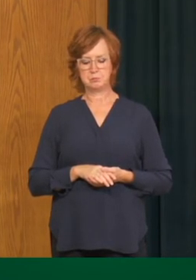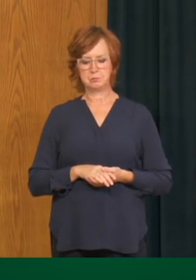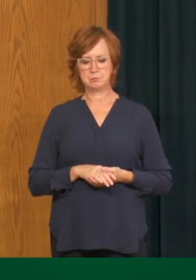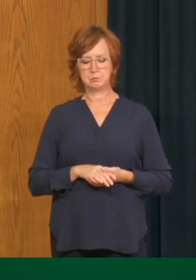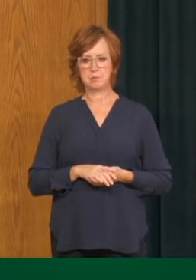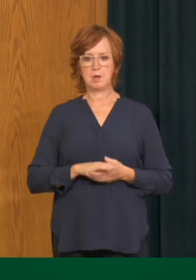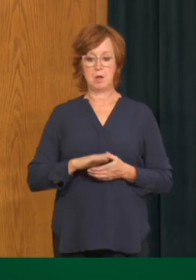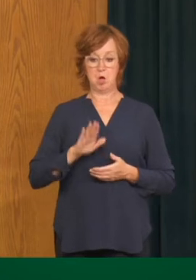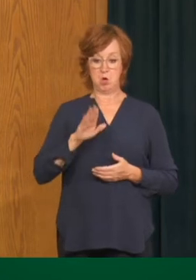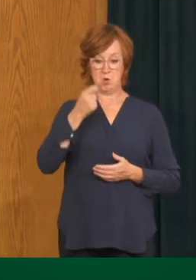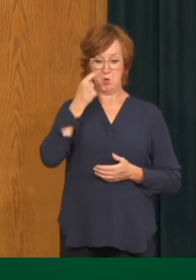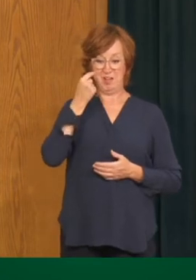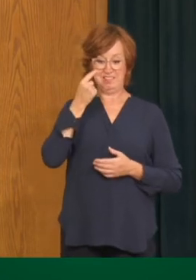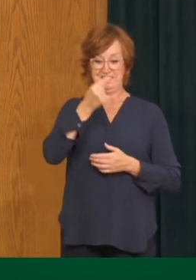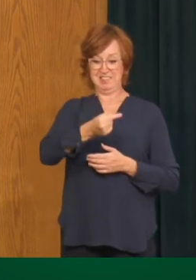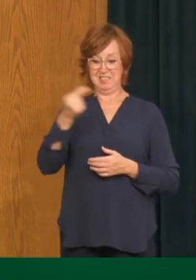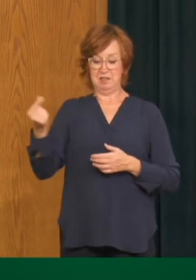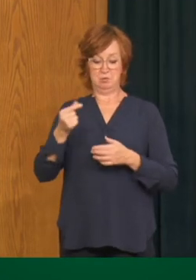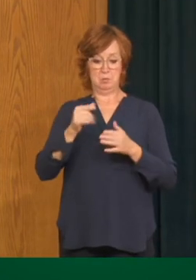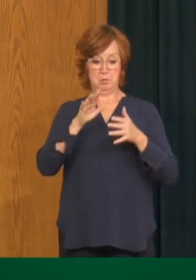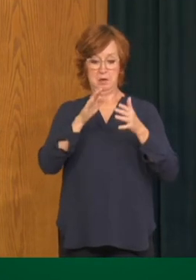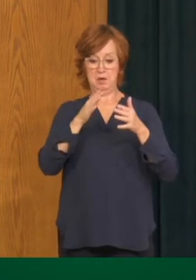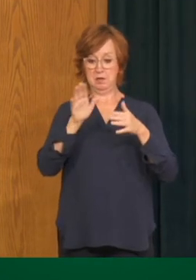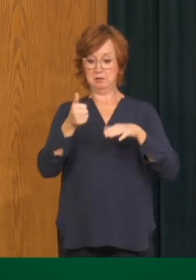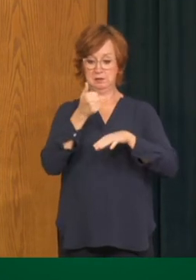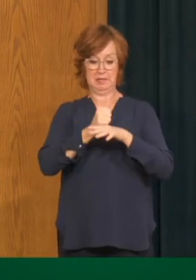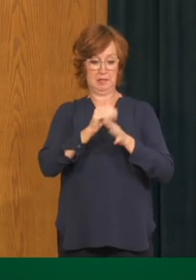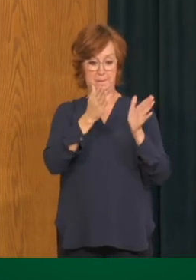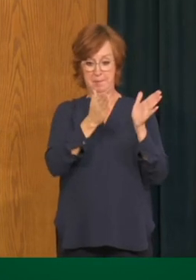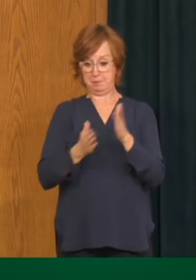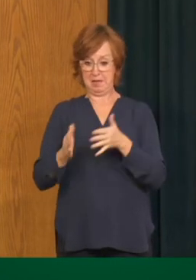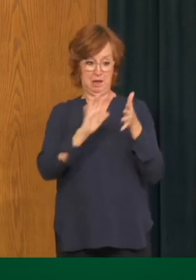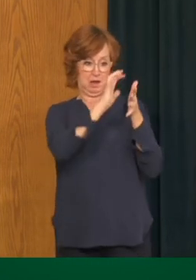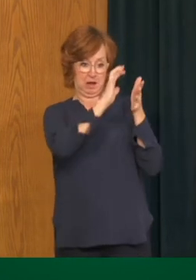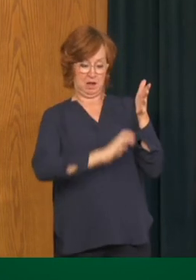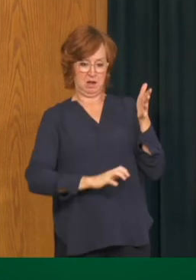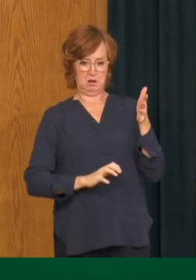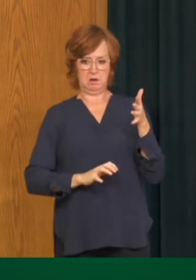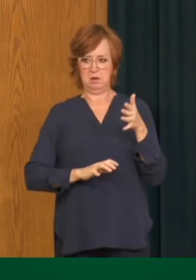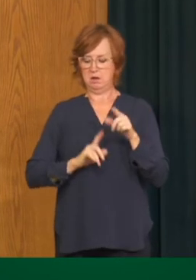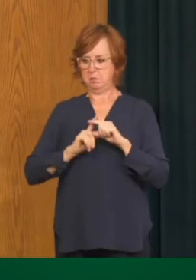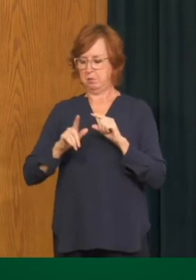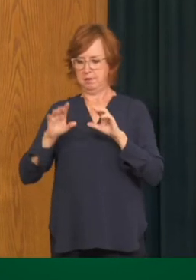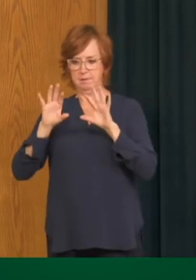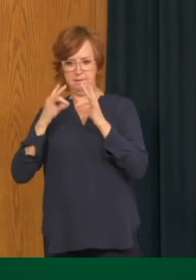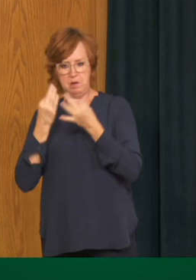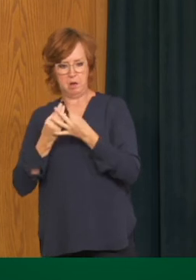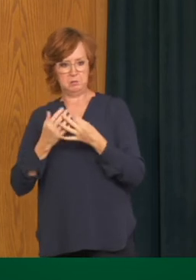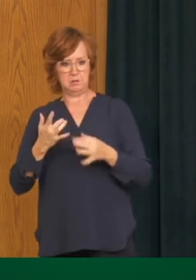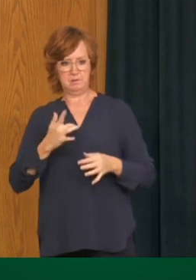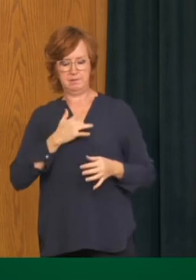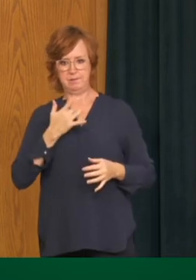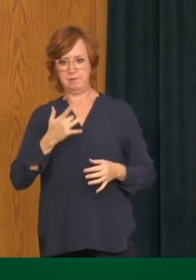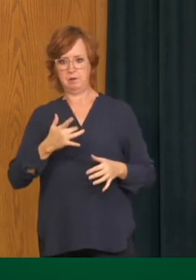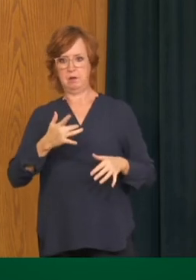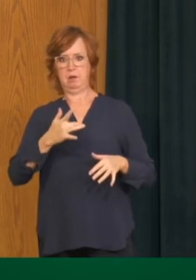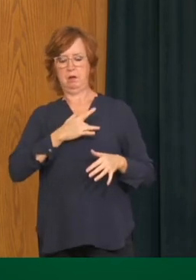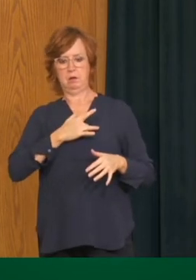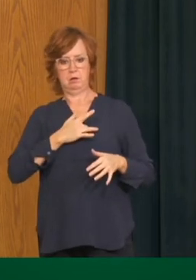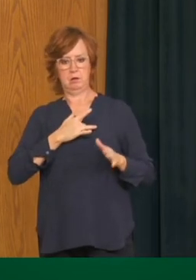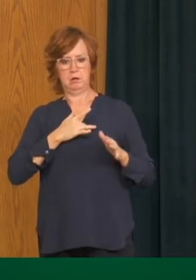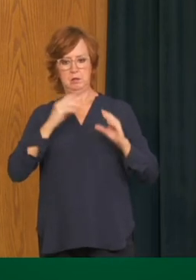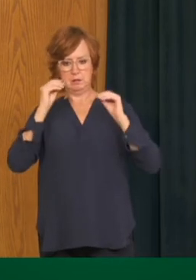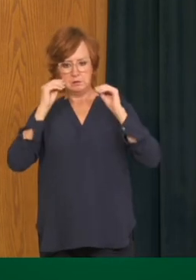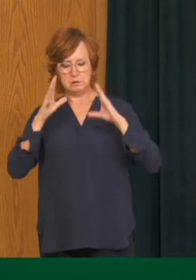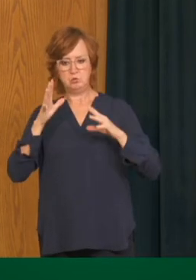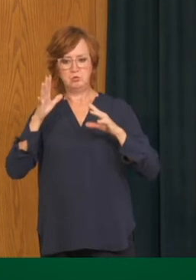both families who are sending kids to school, educators themselves, feeling concerned about the restart of school.